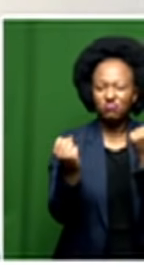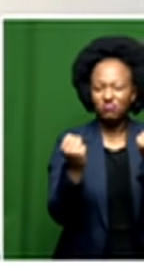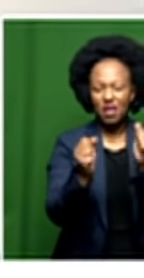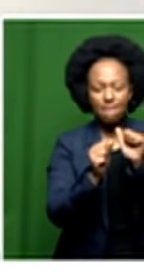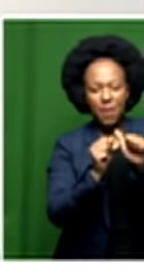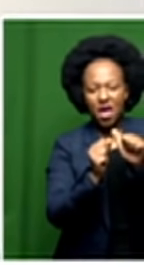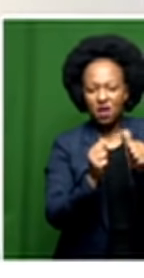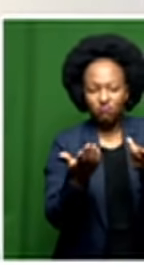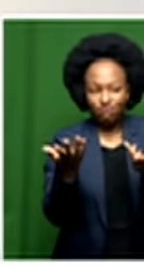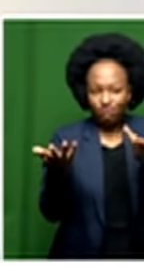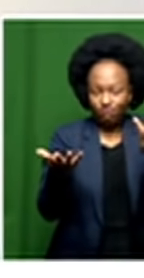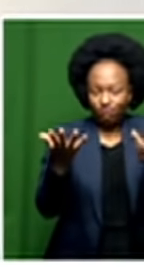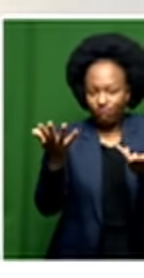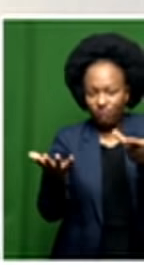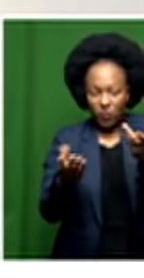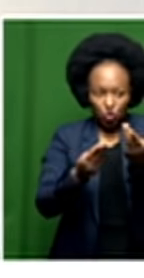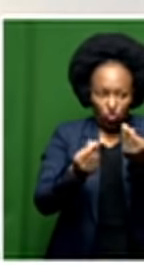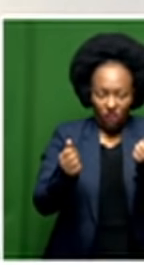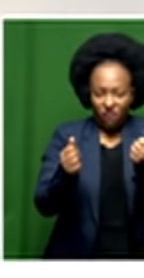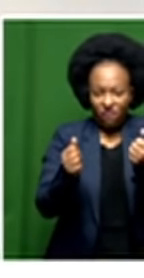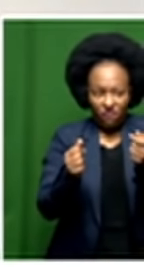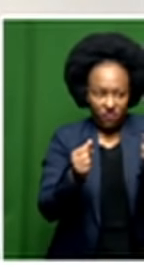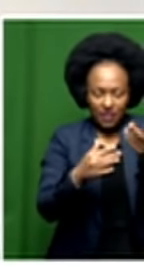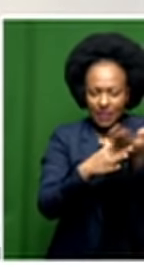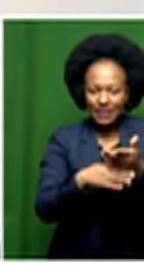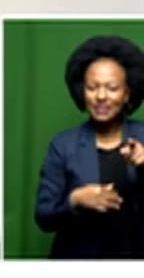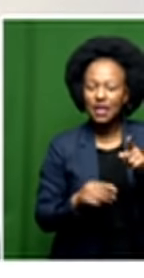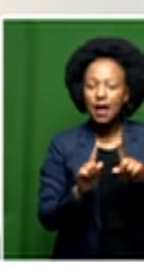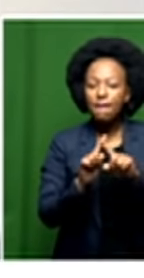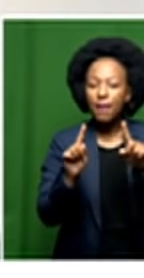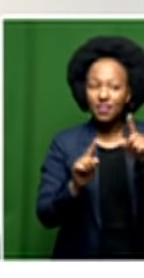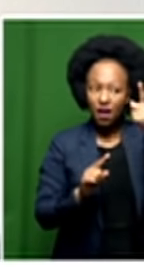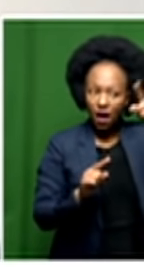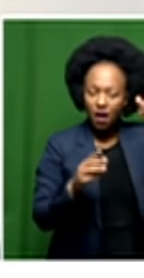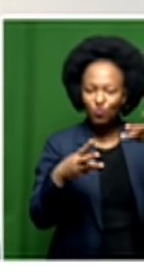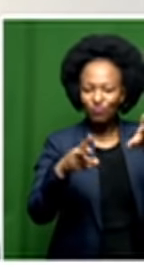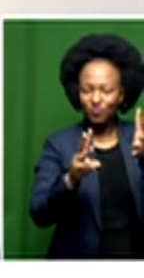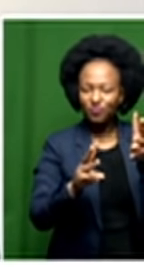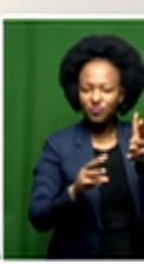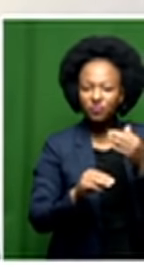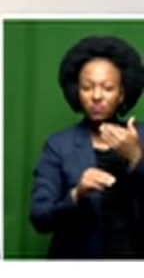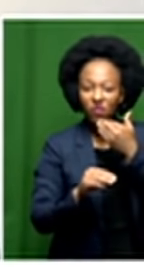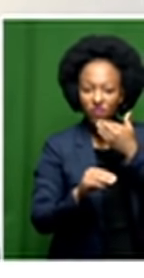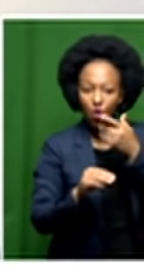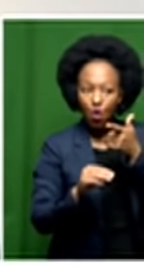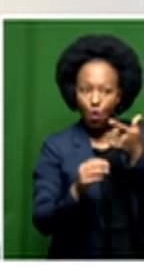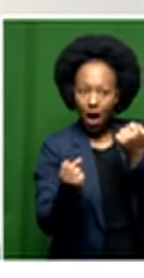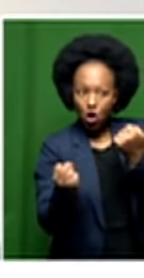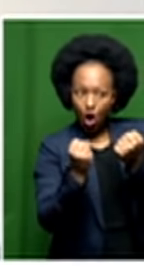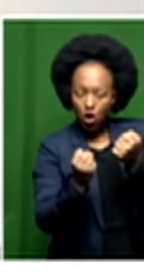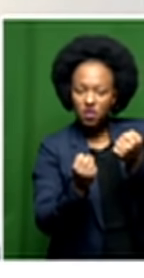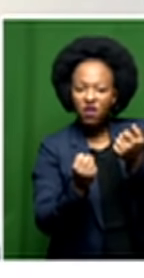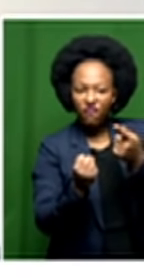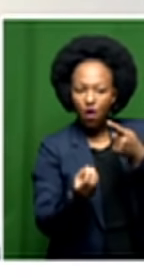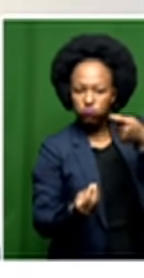simply grapple with the merits of the case. And it seems that the correct outcome from the way in which the court grapples with the